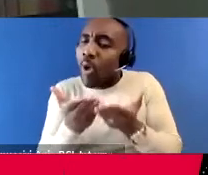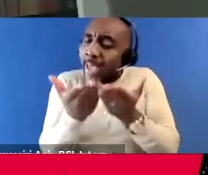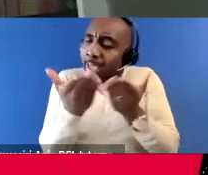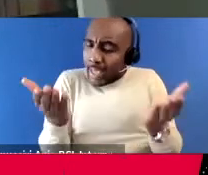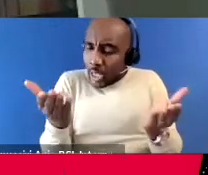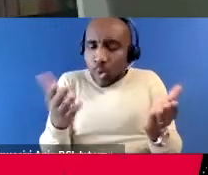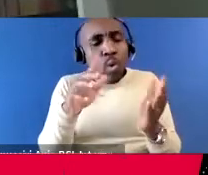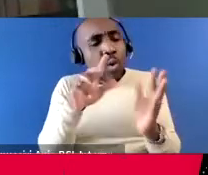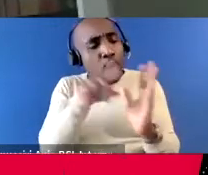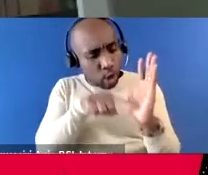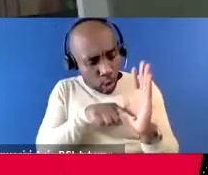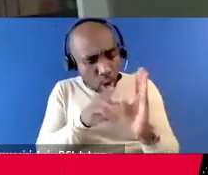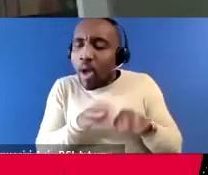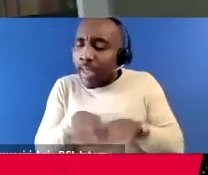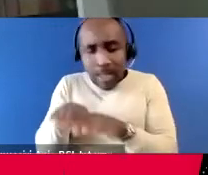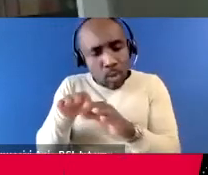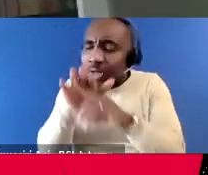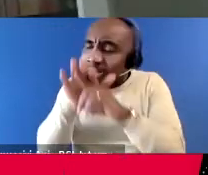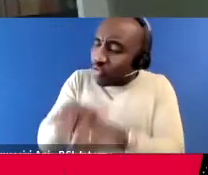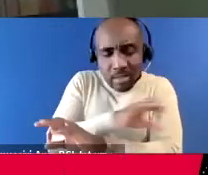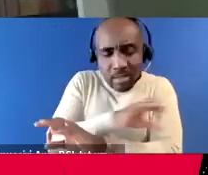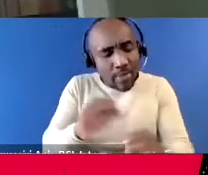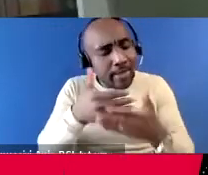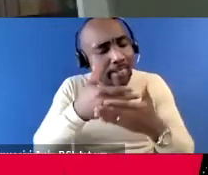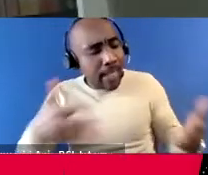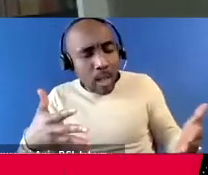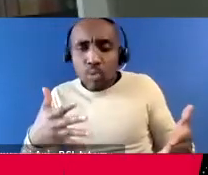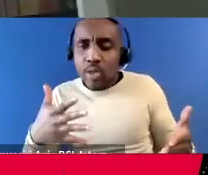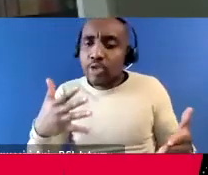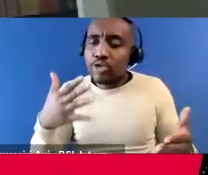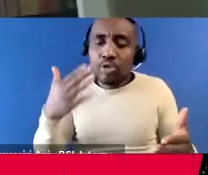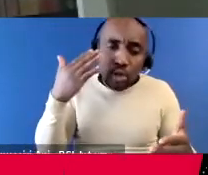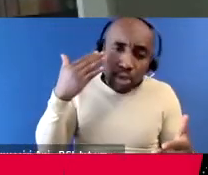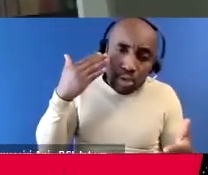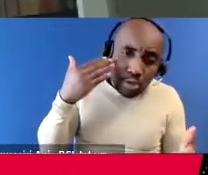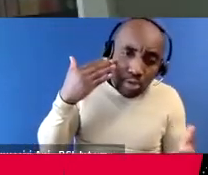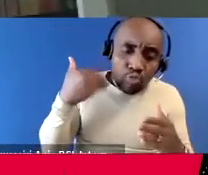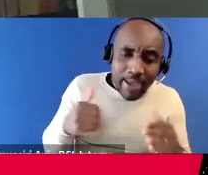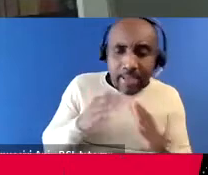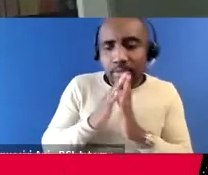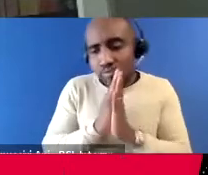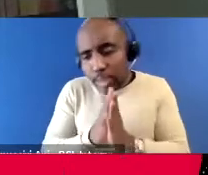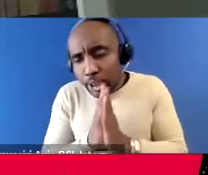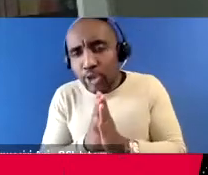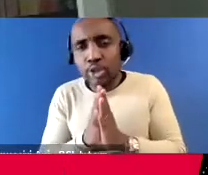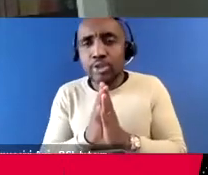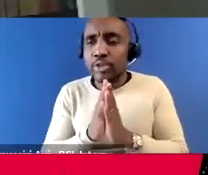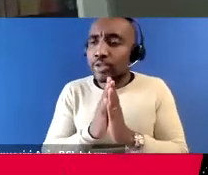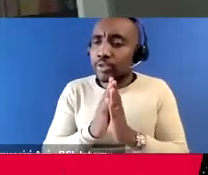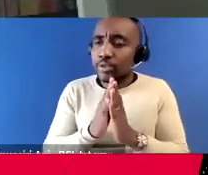any discrimination based on language, religion, race, color, gender, political views.